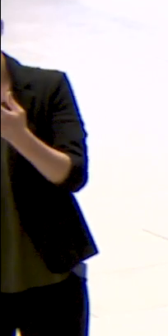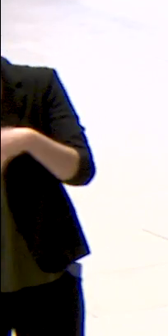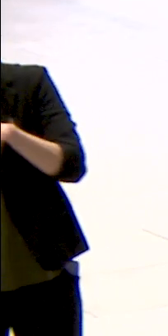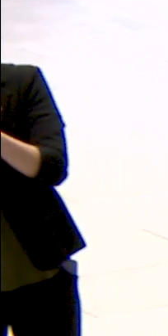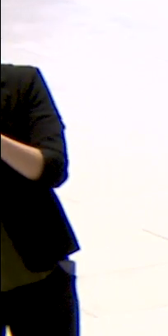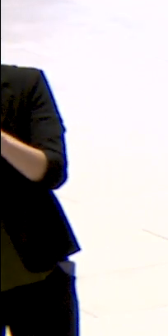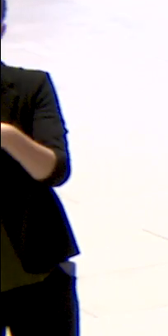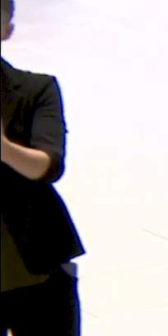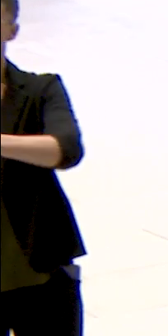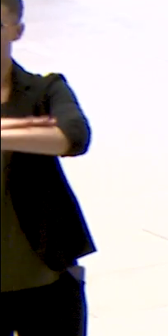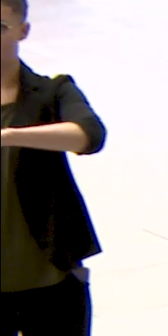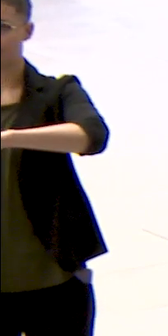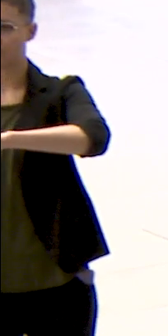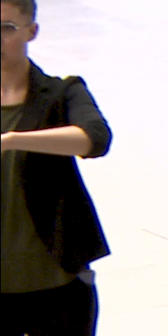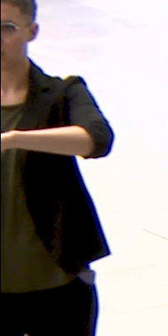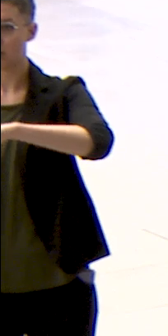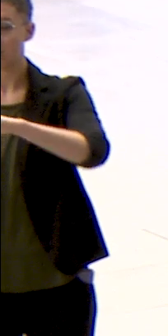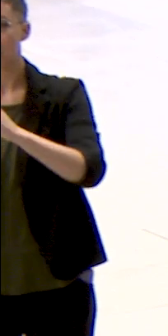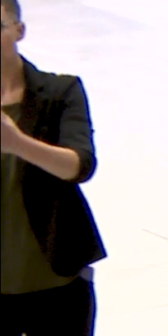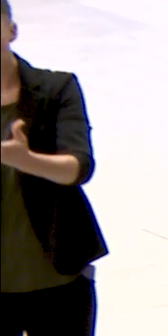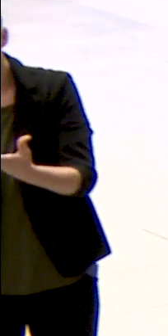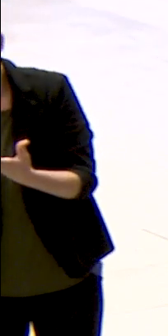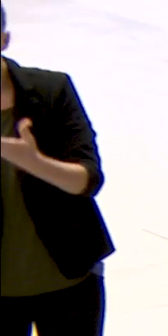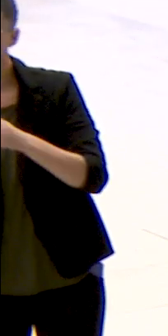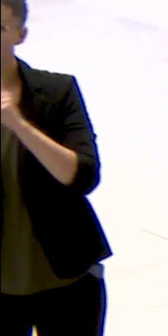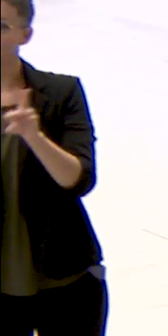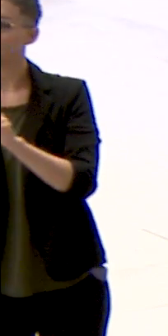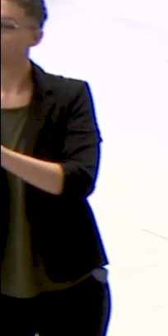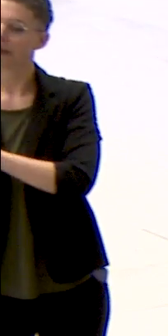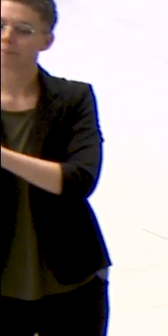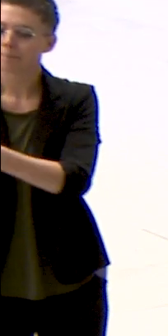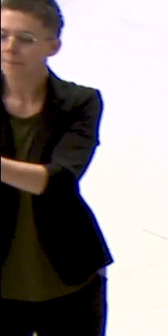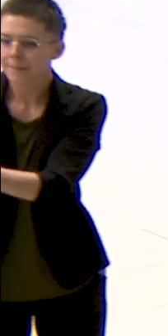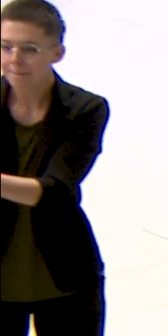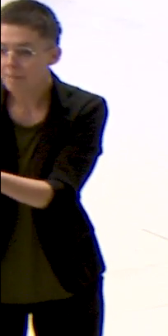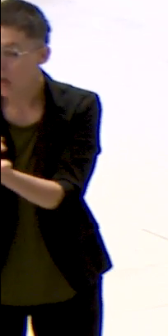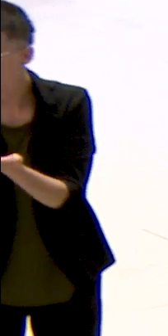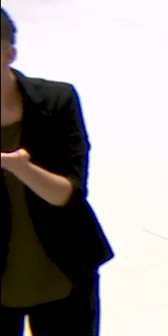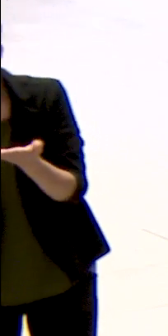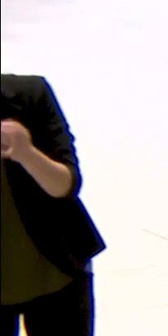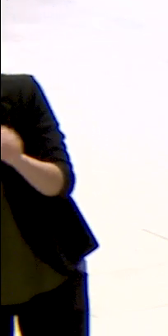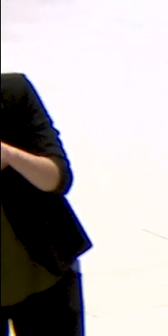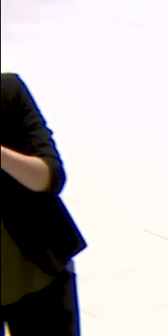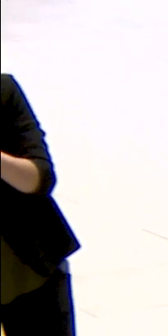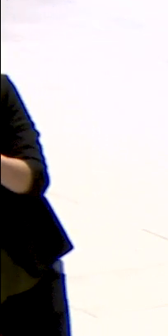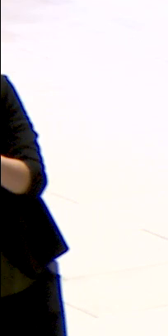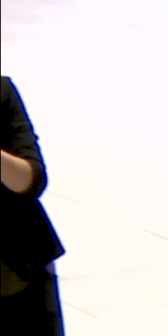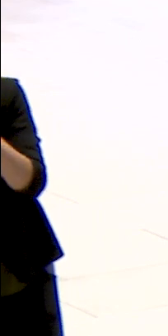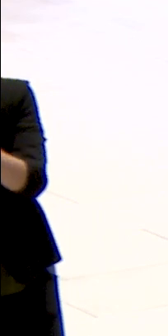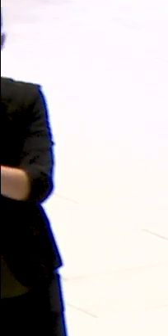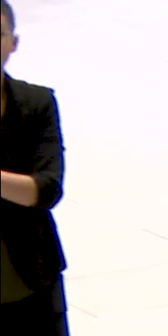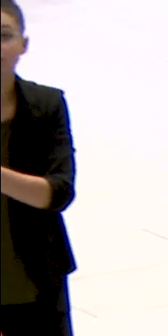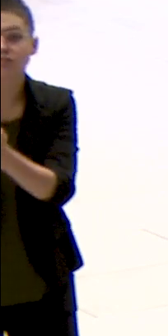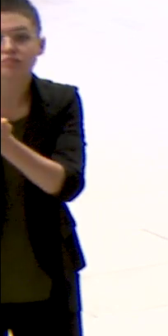because again, that's where we welcome and wanting to have a space that we can curate, like, here's where you can find out about scholarships and grants. And if